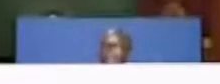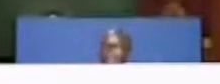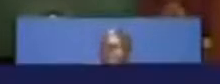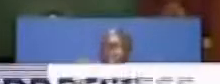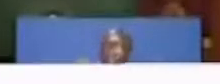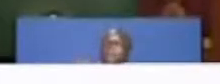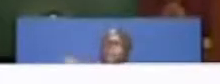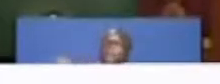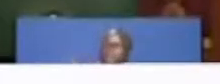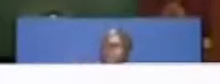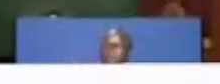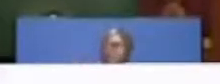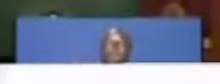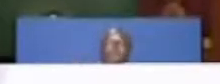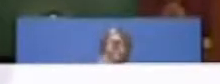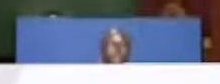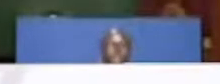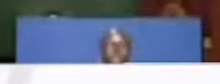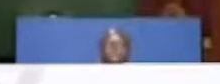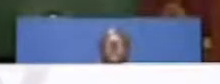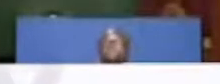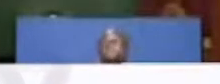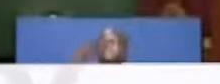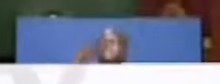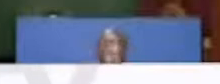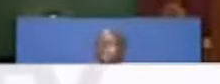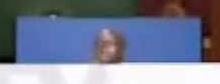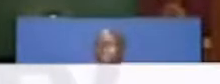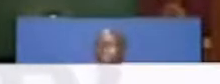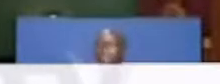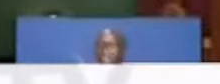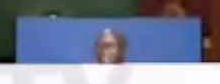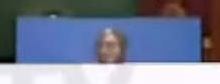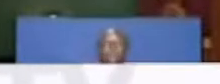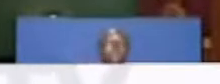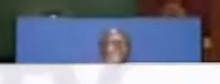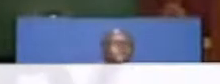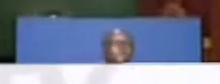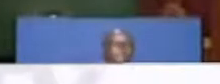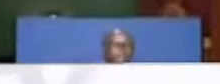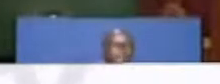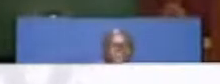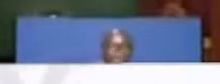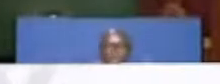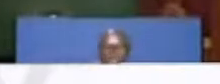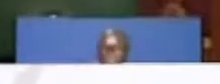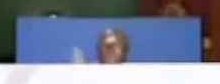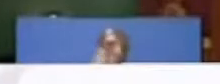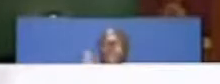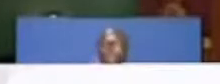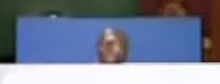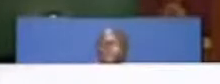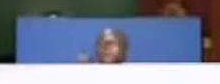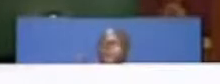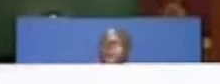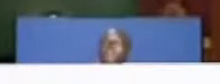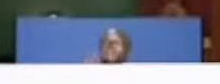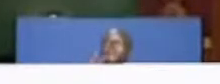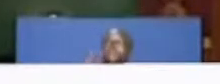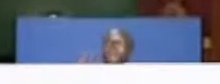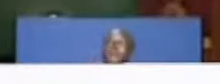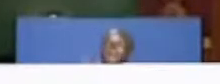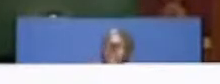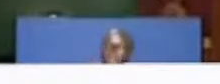liters. If the price of 40 liters is 40 shillings, a household will have to spend 1,200 shillings per